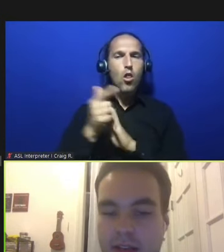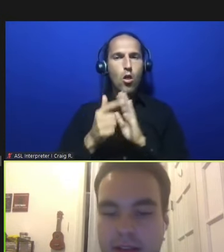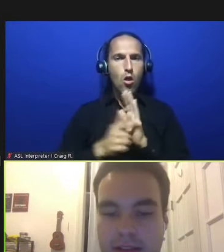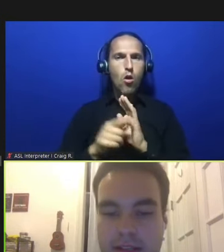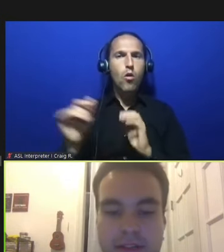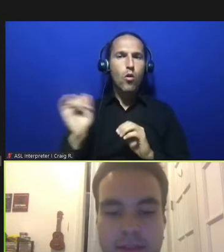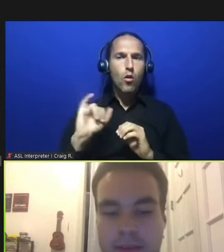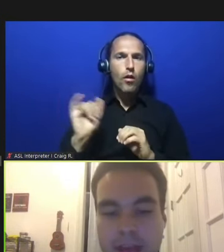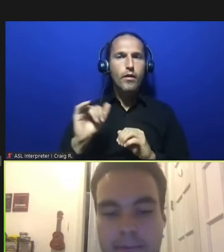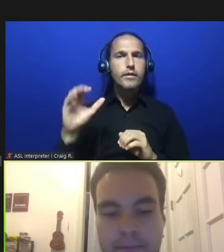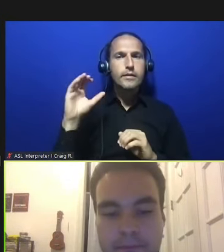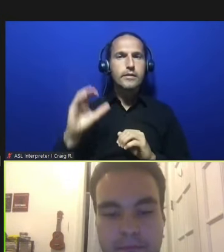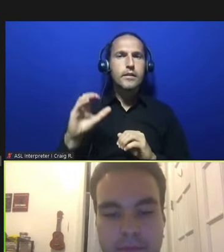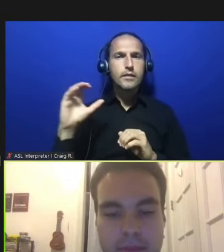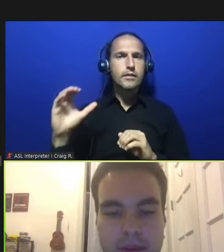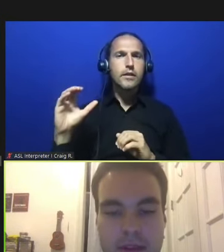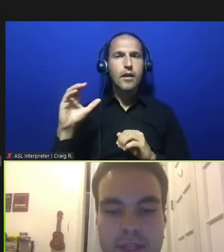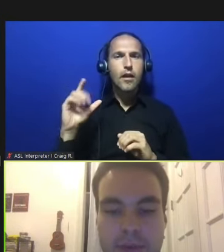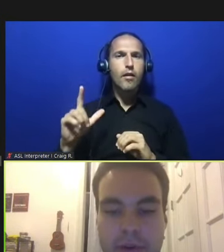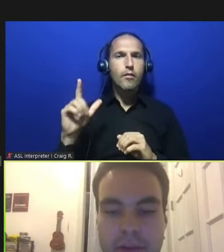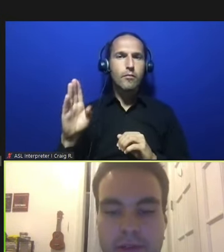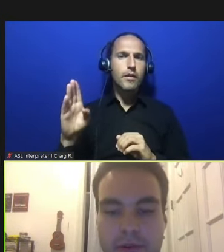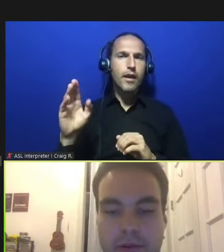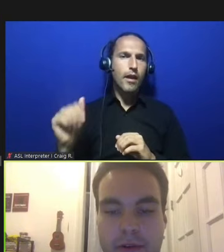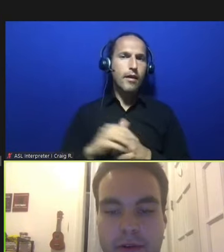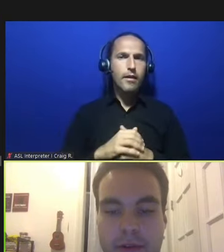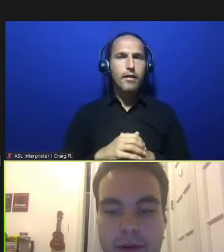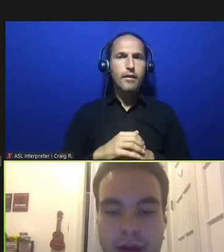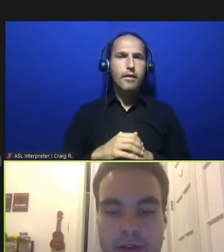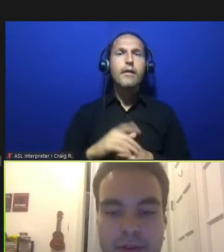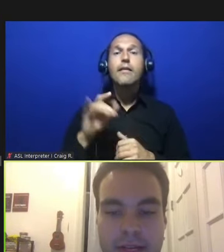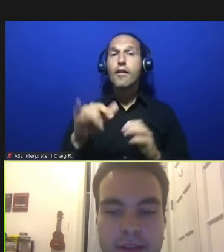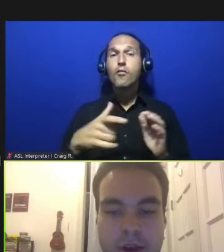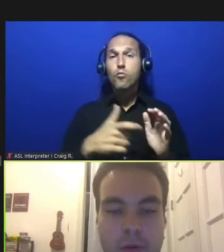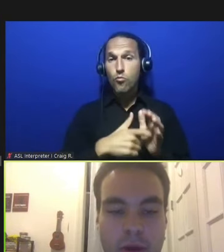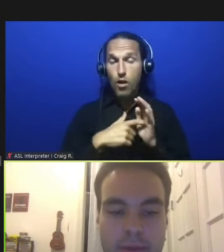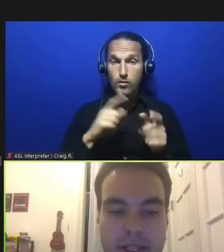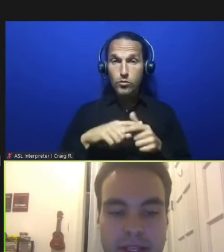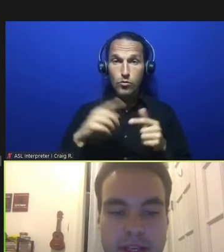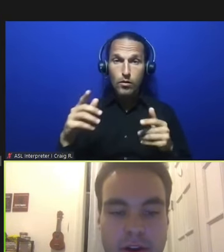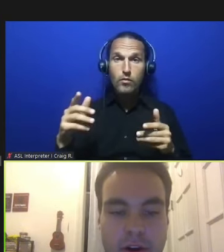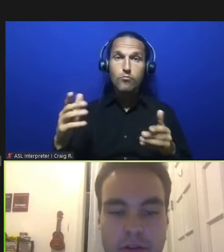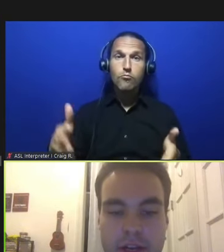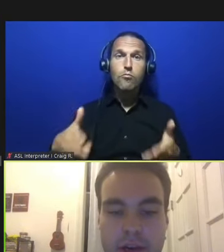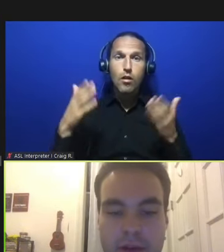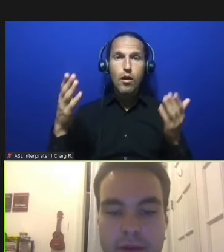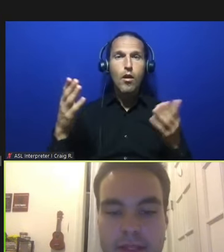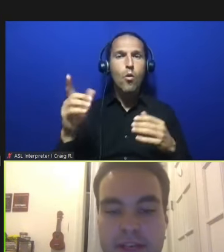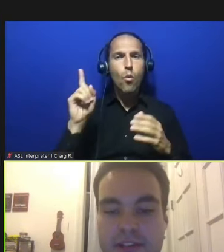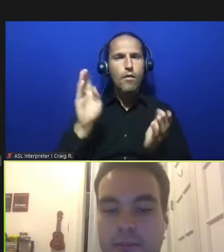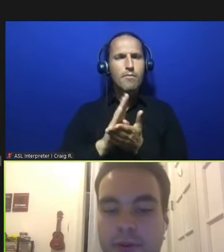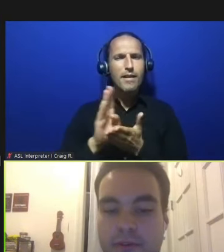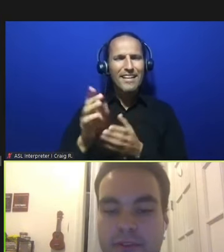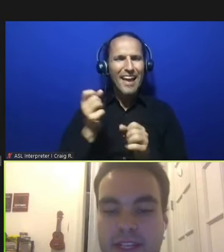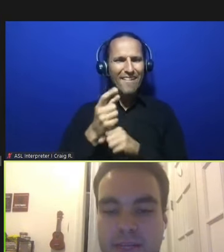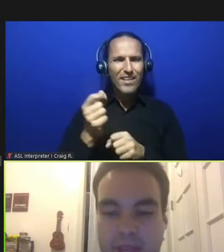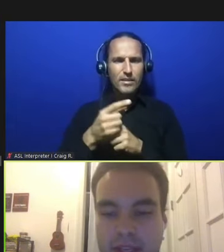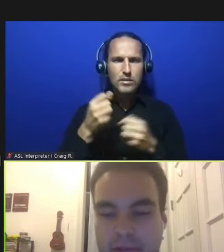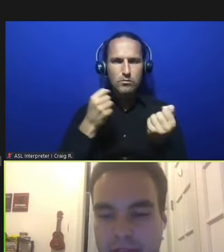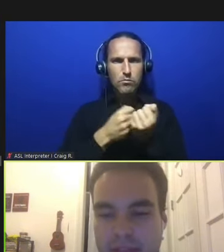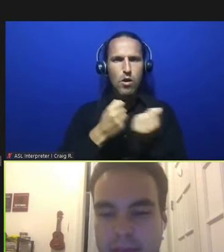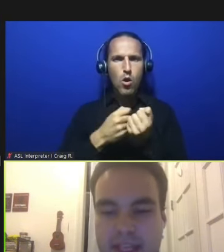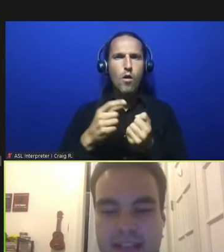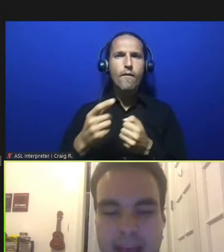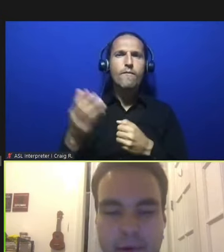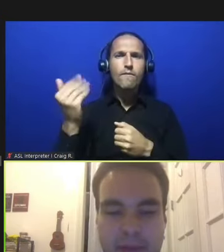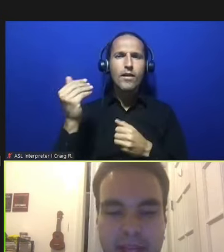as the CLCPA. This program is required to raise $1 billion year over year, promising to support $15 billion